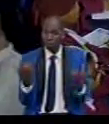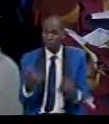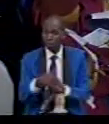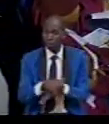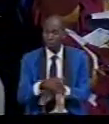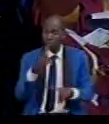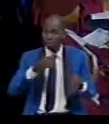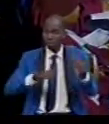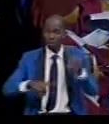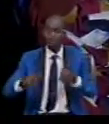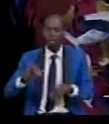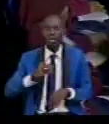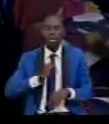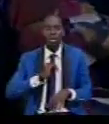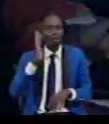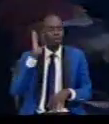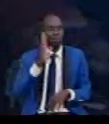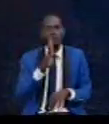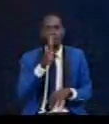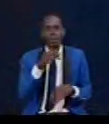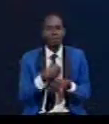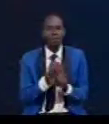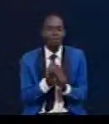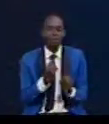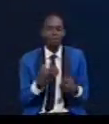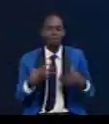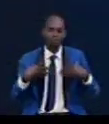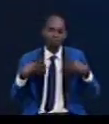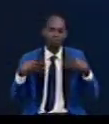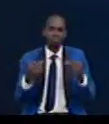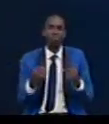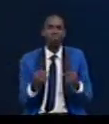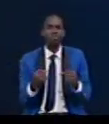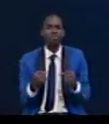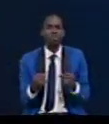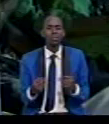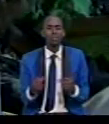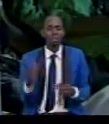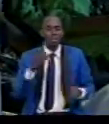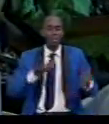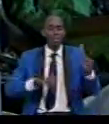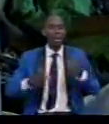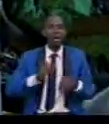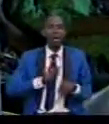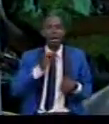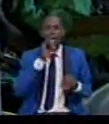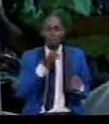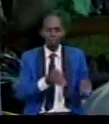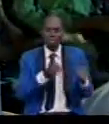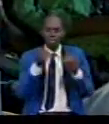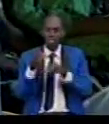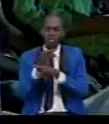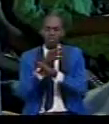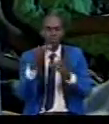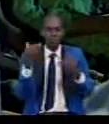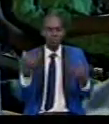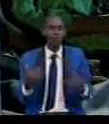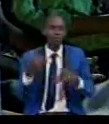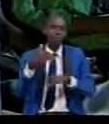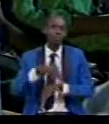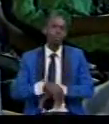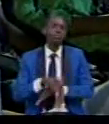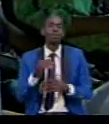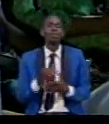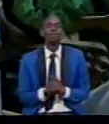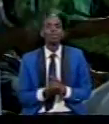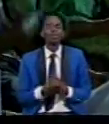I'm delivered tonight. I am set free tonight. Our words can set us